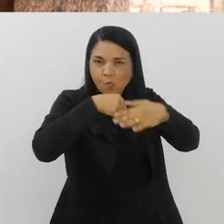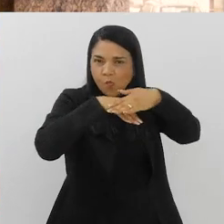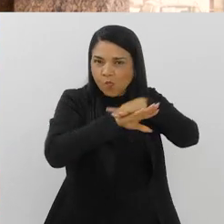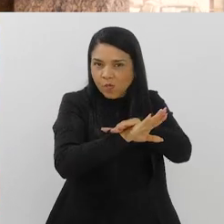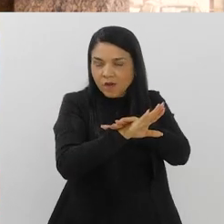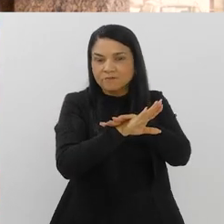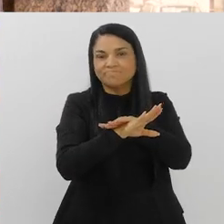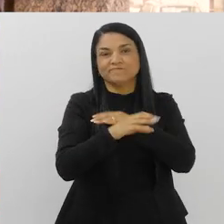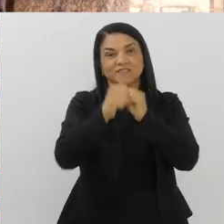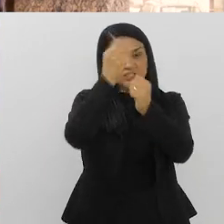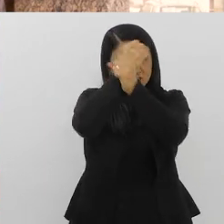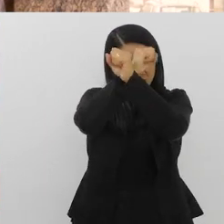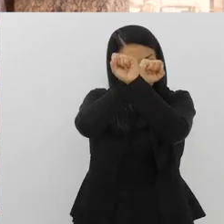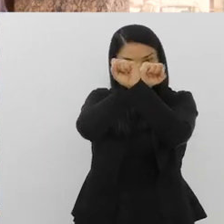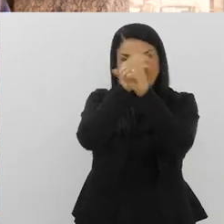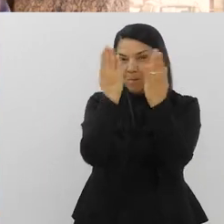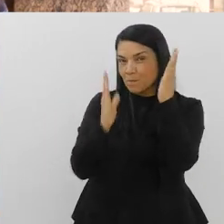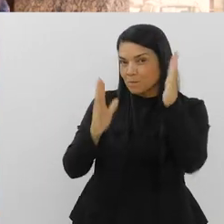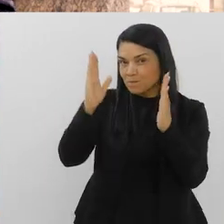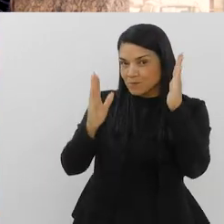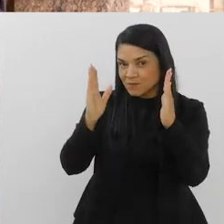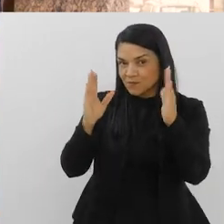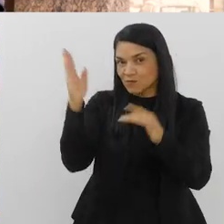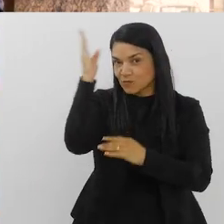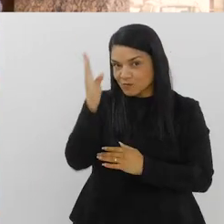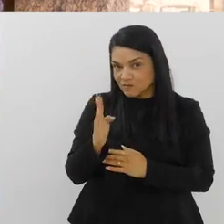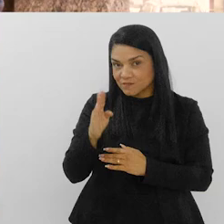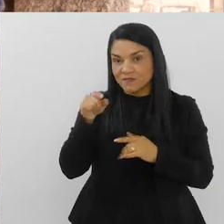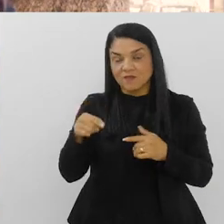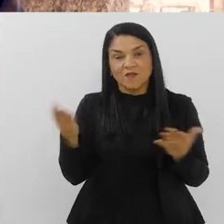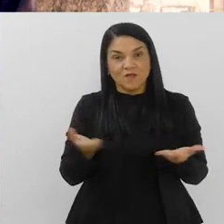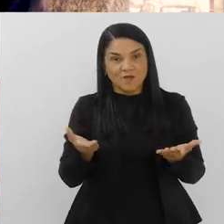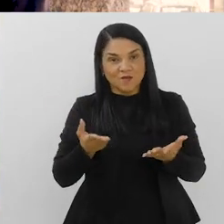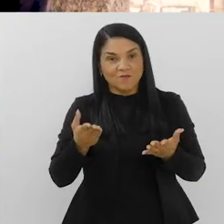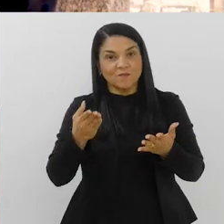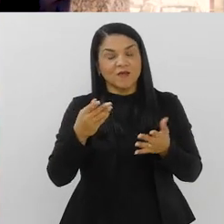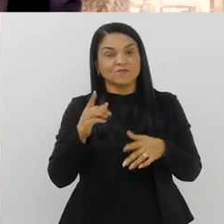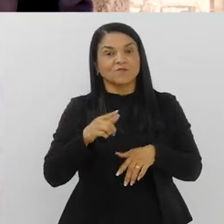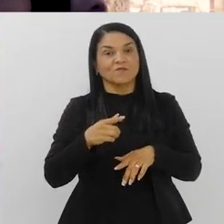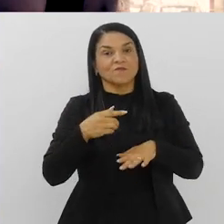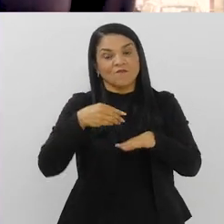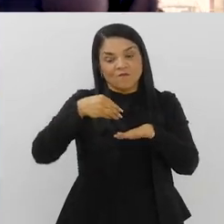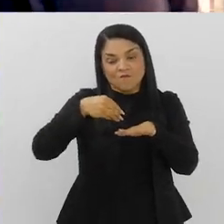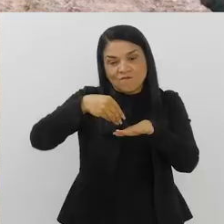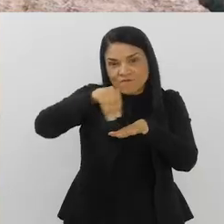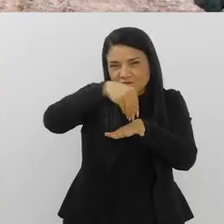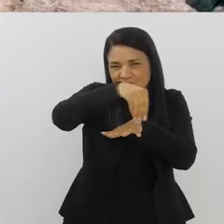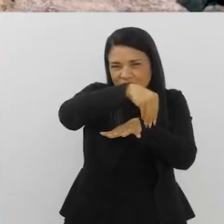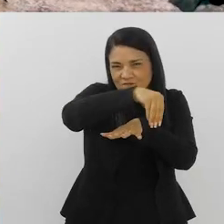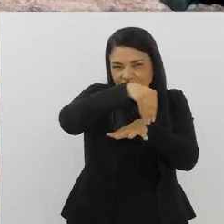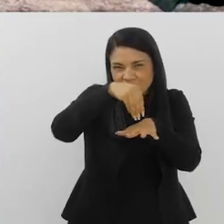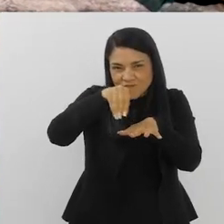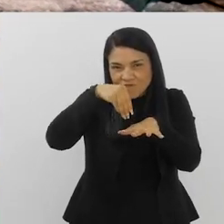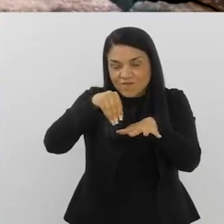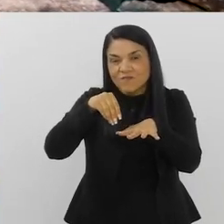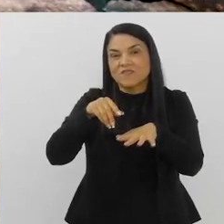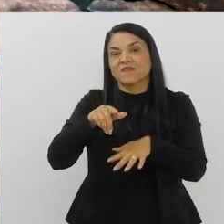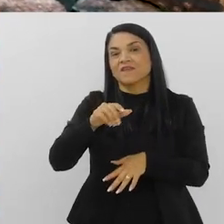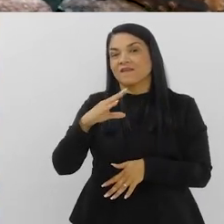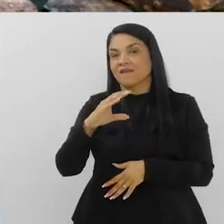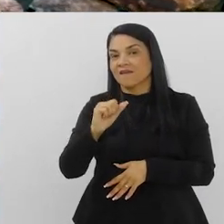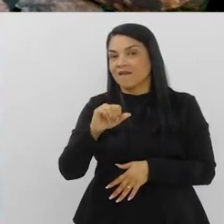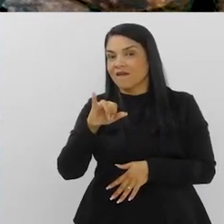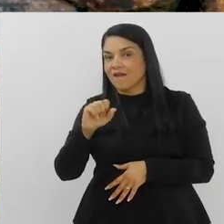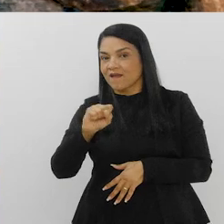But before we go to the Casio Valongo, where this archaeological material was found. Let's go to there. The Casio Valongo, which